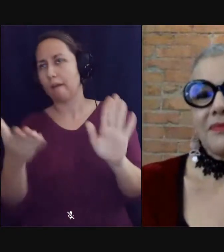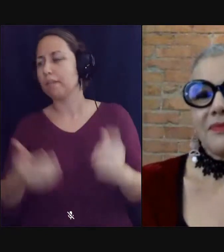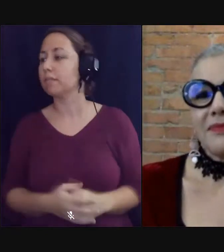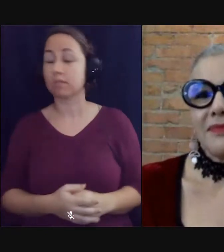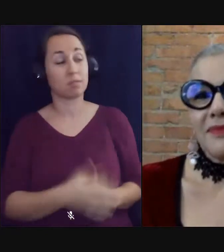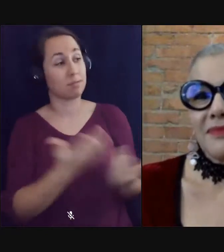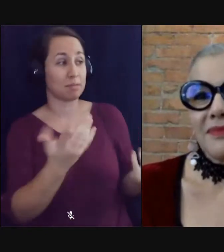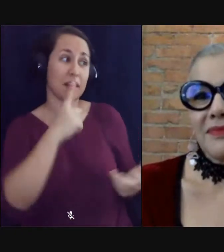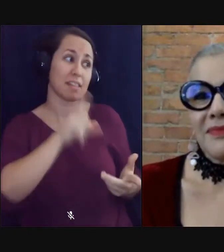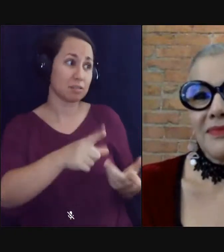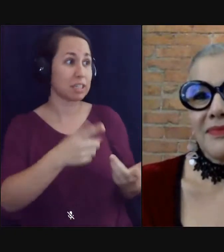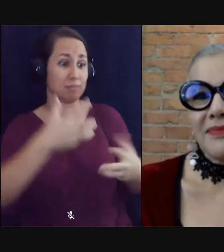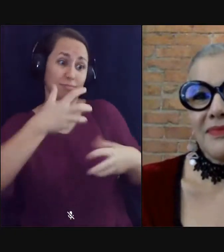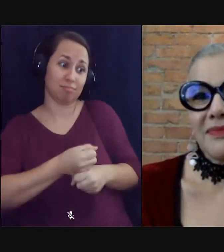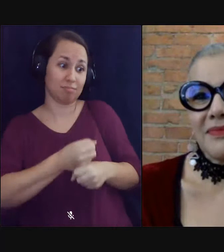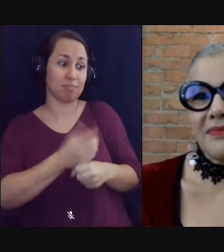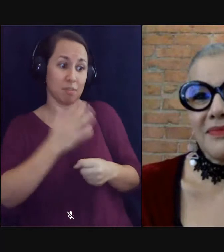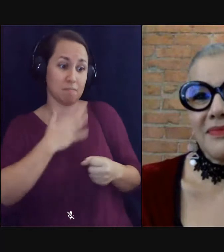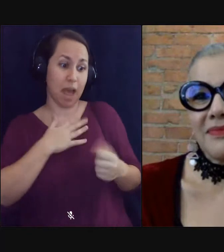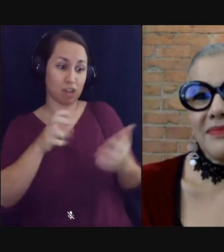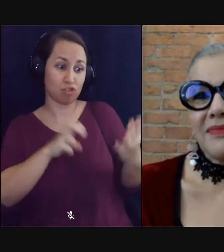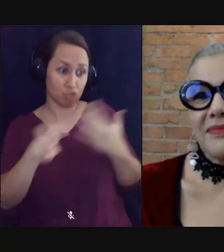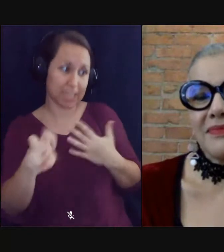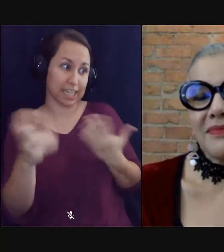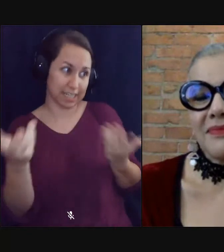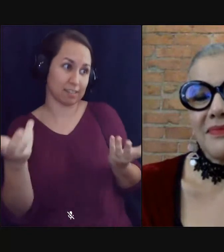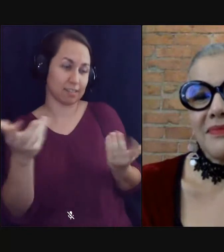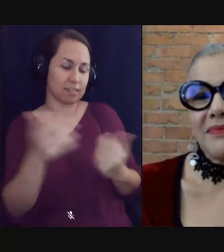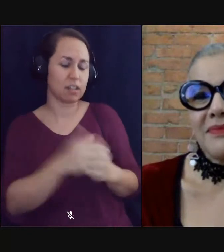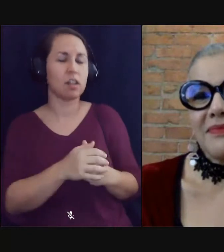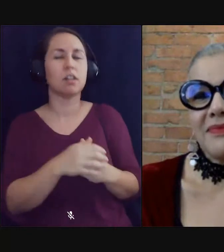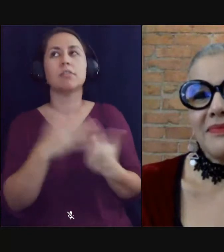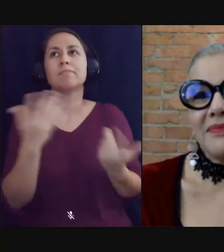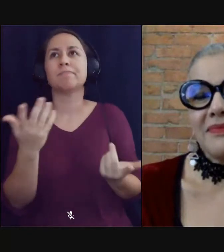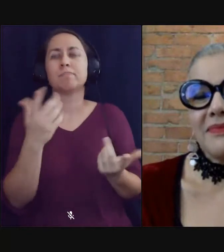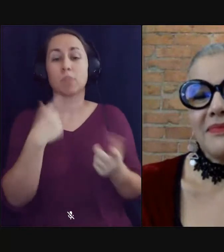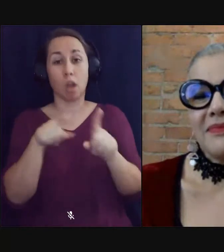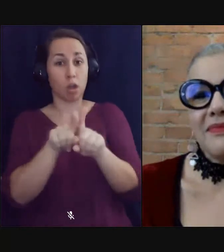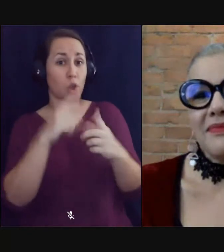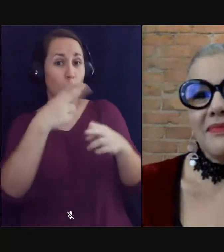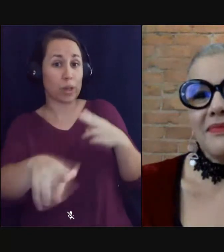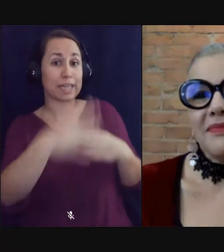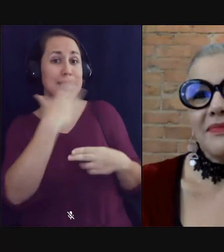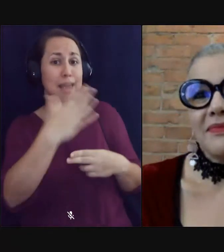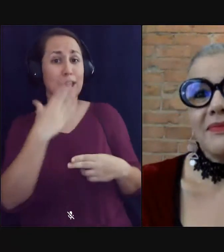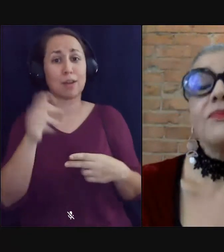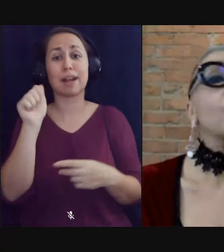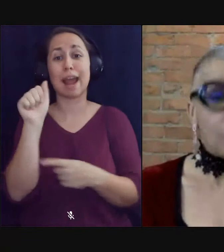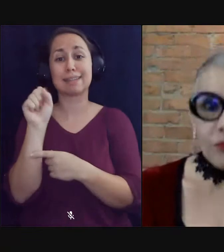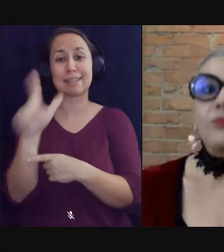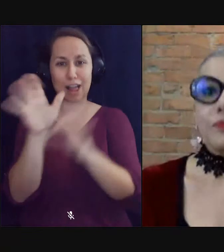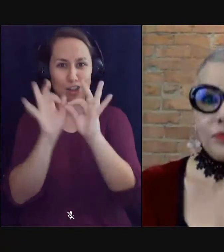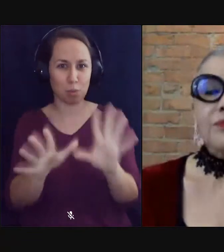pretty concise depiction of the journey that I had. I also want to just quickly offer thanks to the ASL interpreter